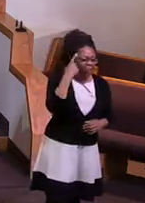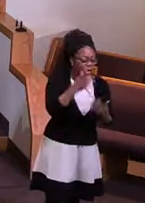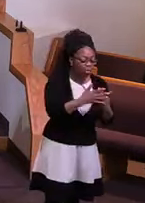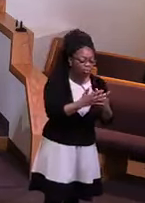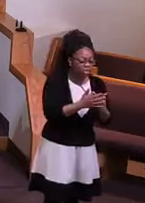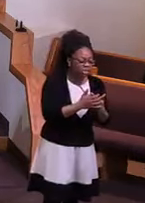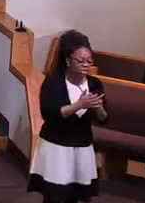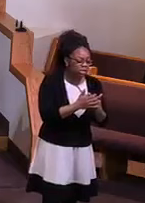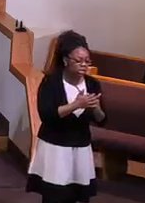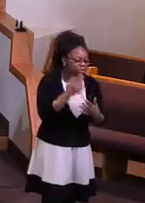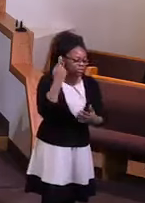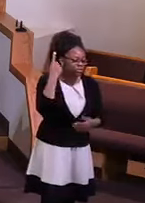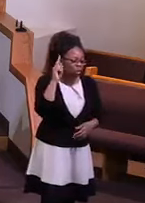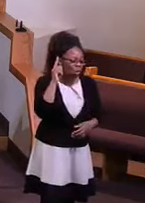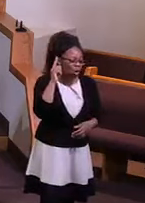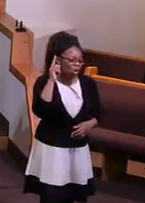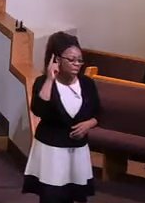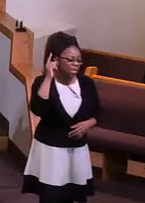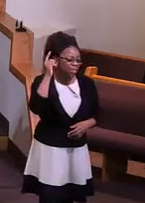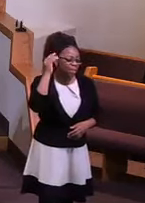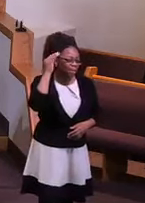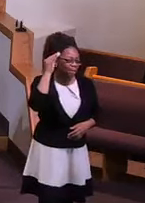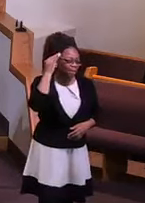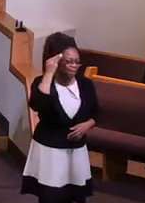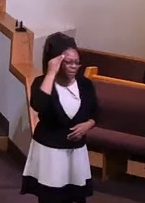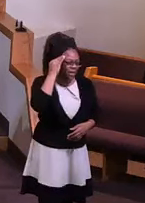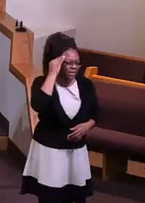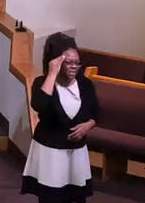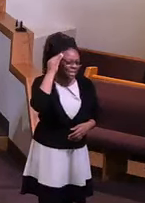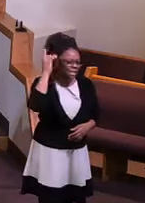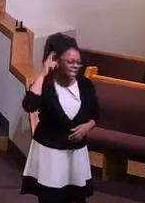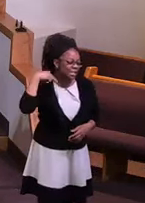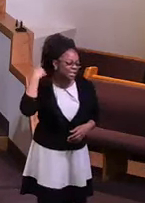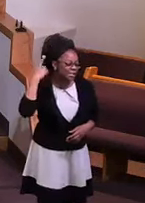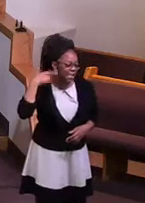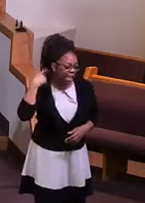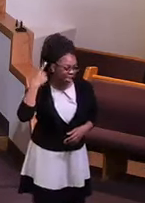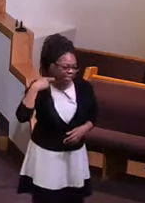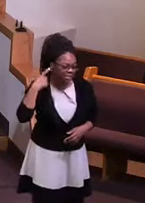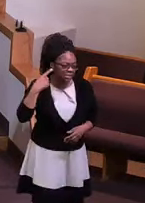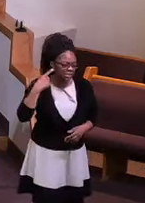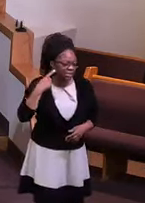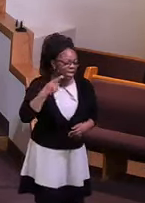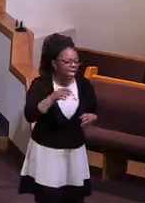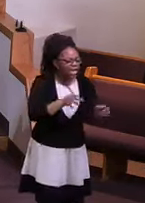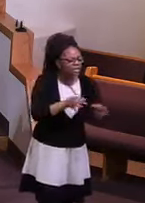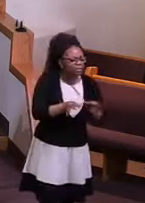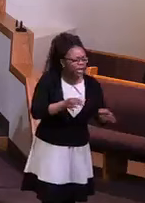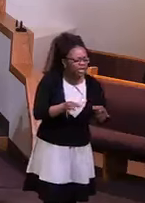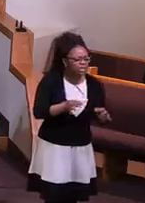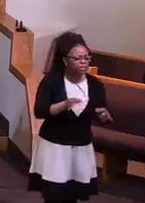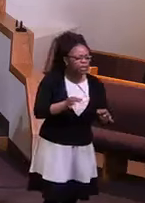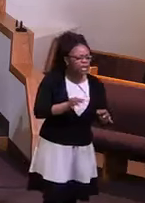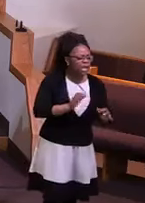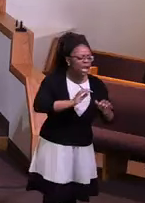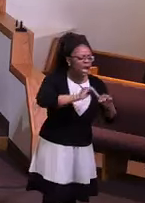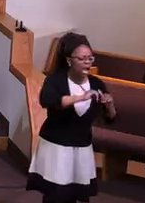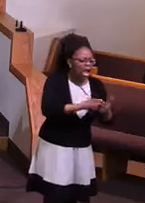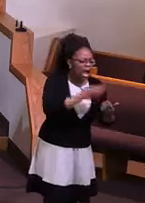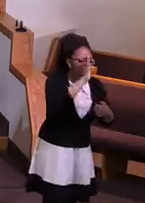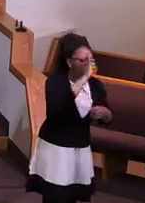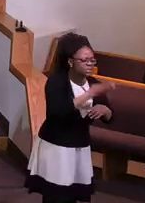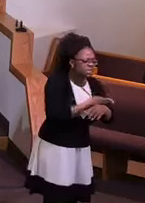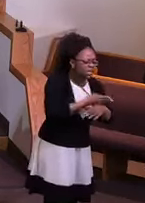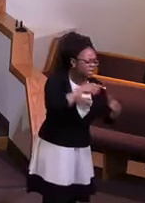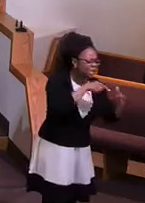If you don't believe in demon possession, then explain to me how a son could kill his mother and father. How a husband